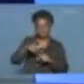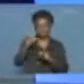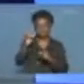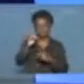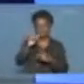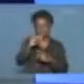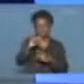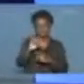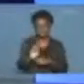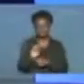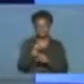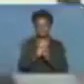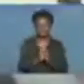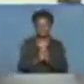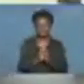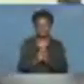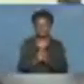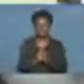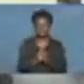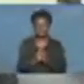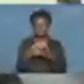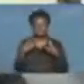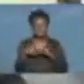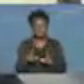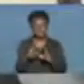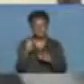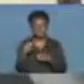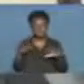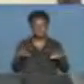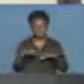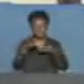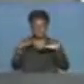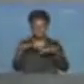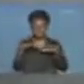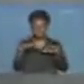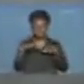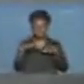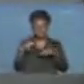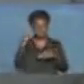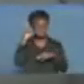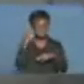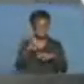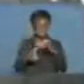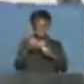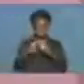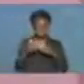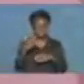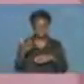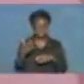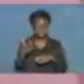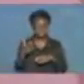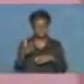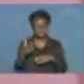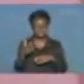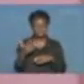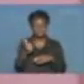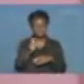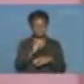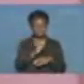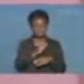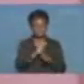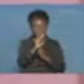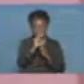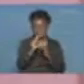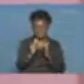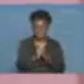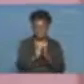are in this next report. During the virtual hearing, attorney Mary DeSeal Casey, who is representing parliamentarian and former Water